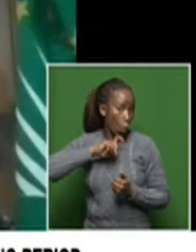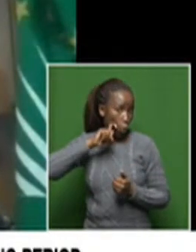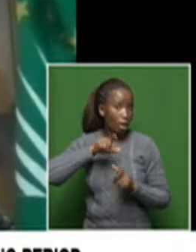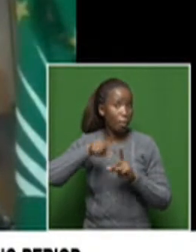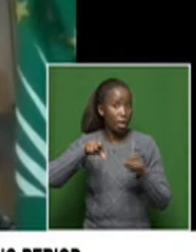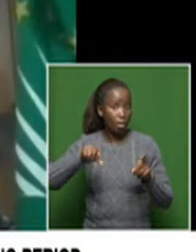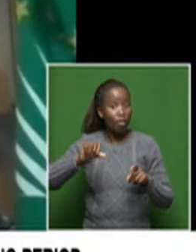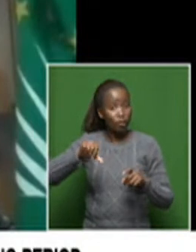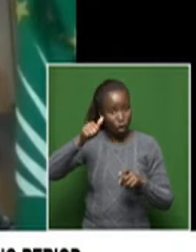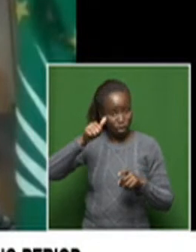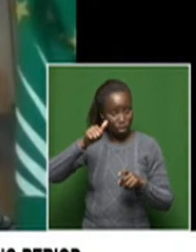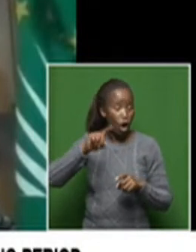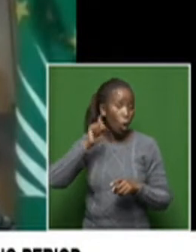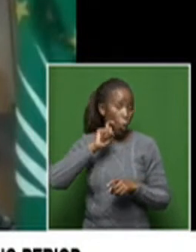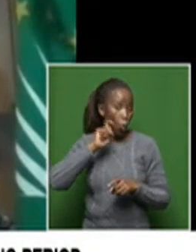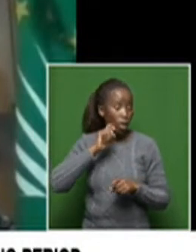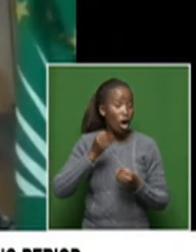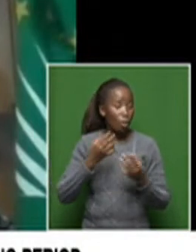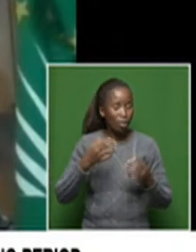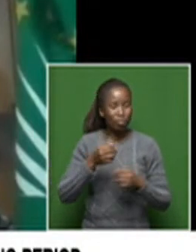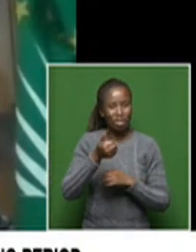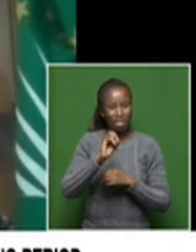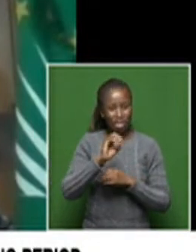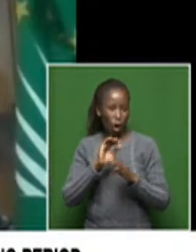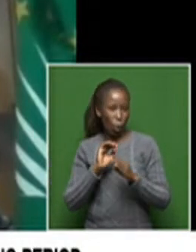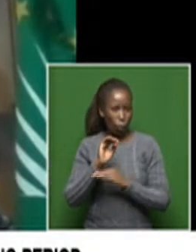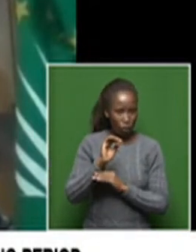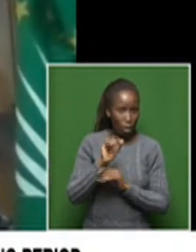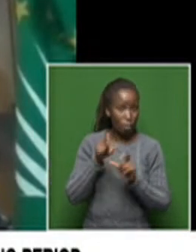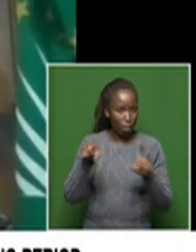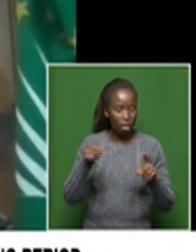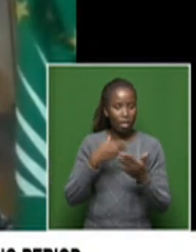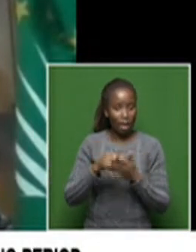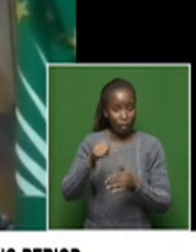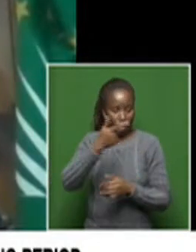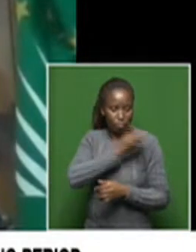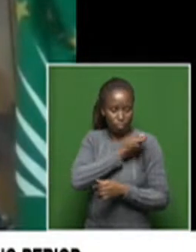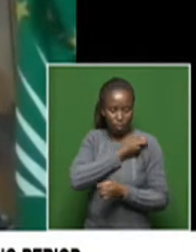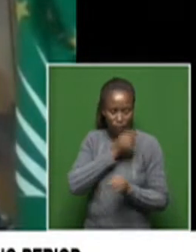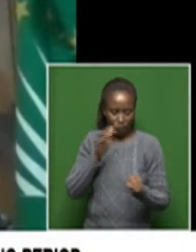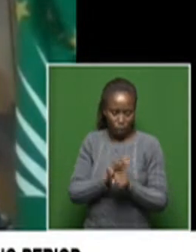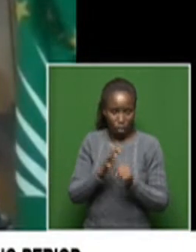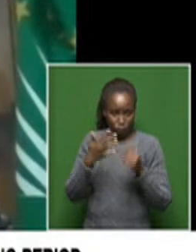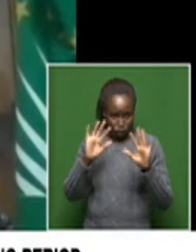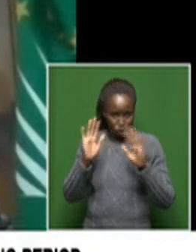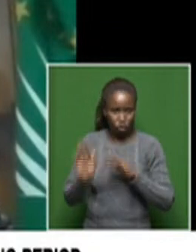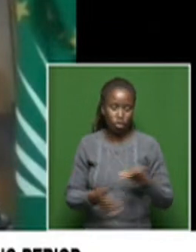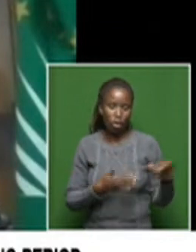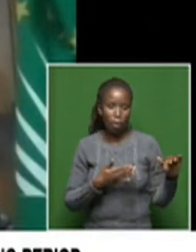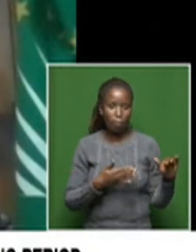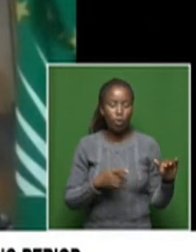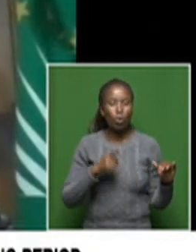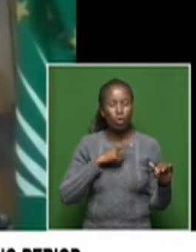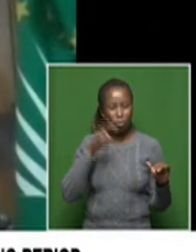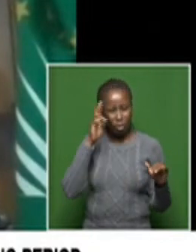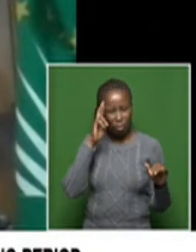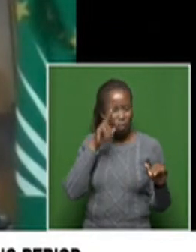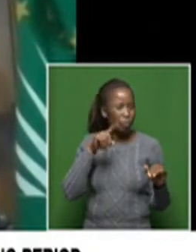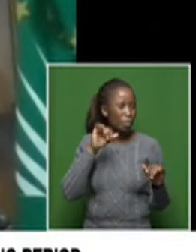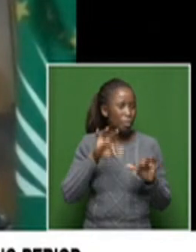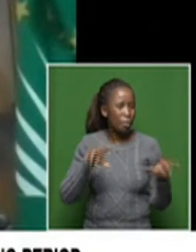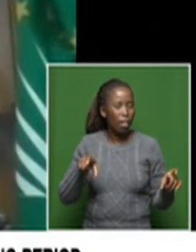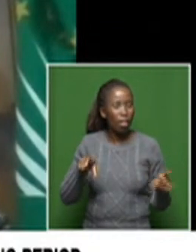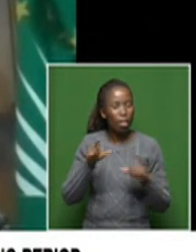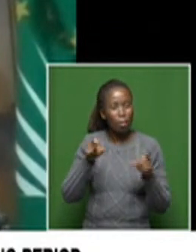would call 60 plus population. And in this, because it was understood that in the 60 plus